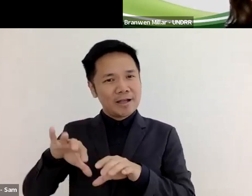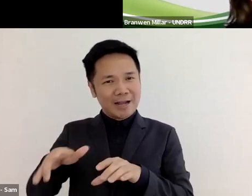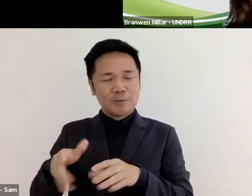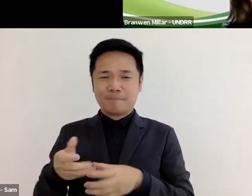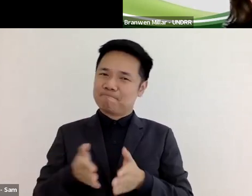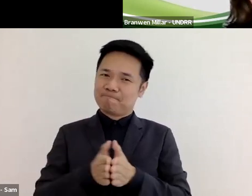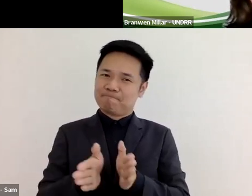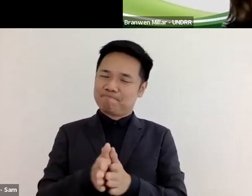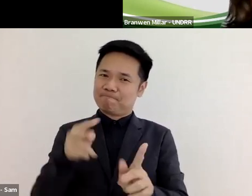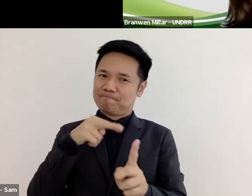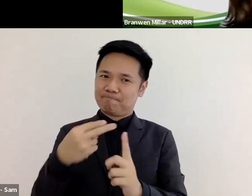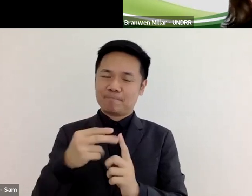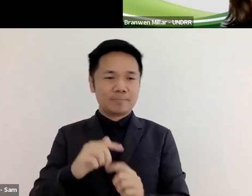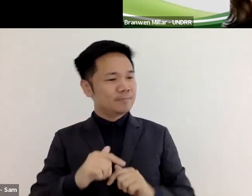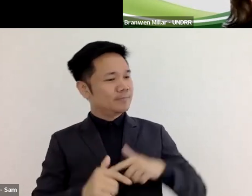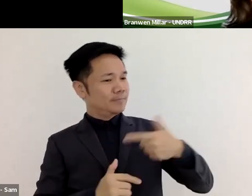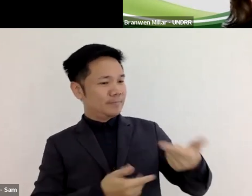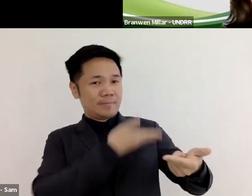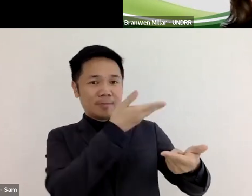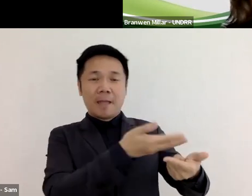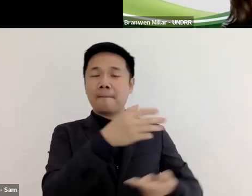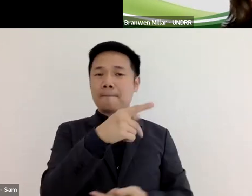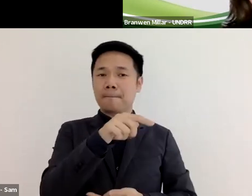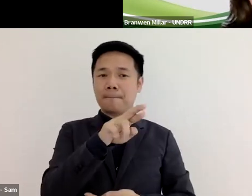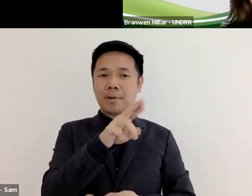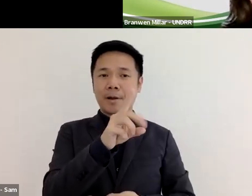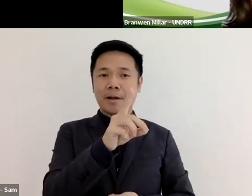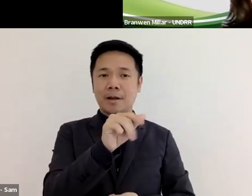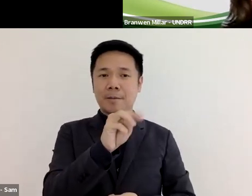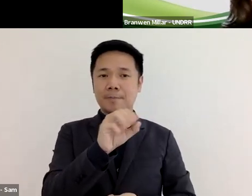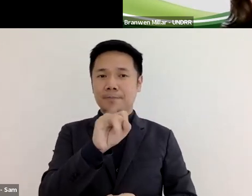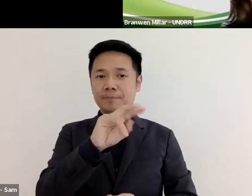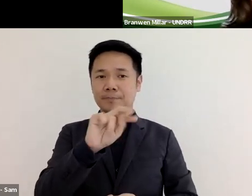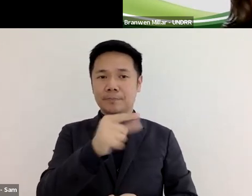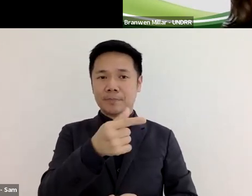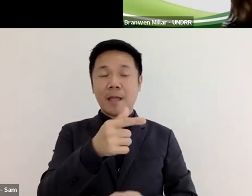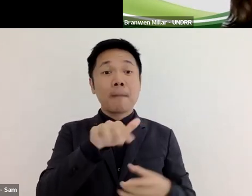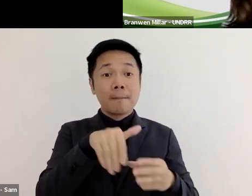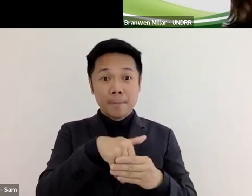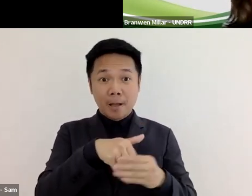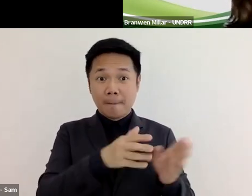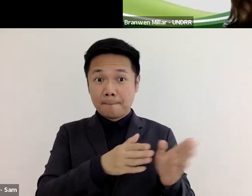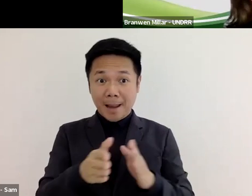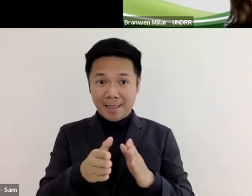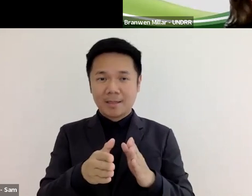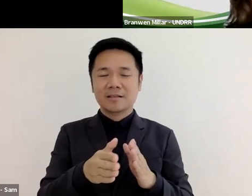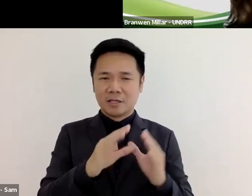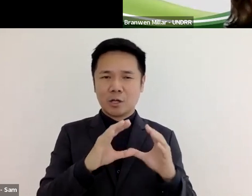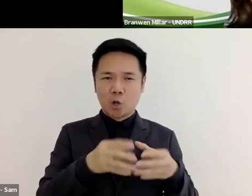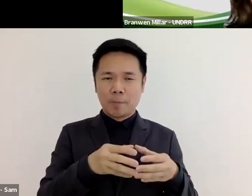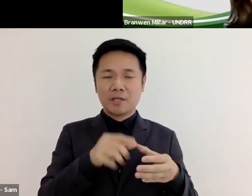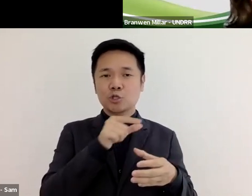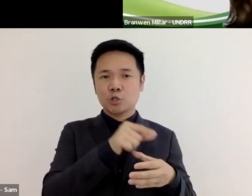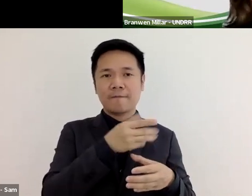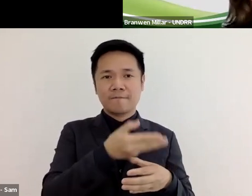now to give the floor to Ms. Saloni Pradham Singh, member of the National Planning Commission for Nepal. Ms. Singh, the